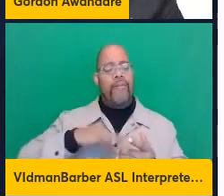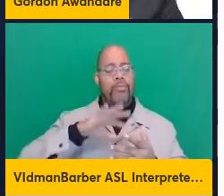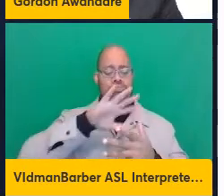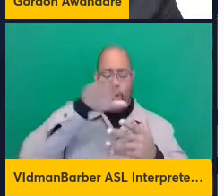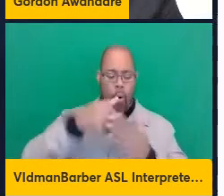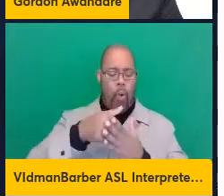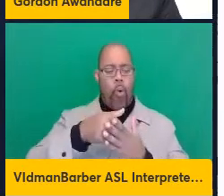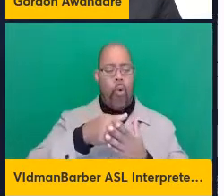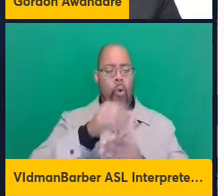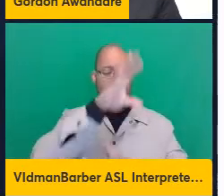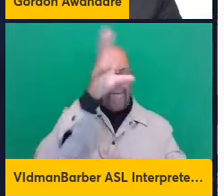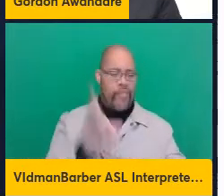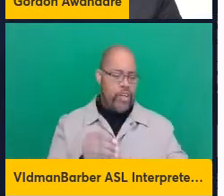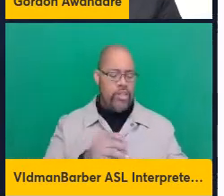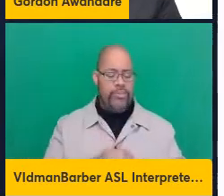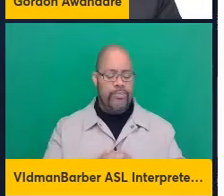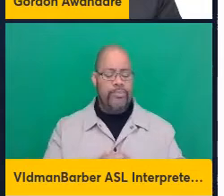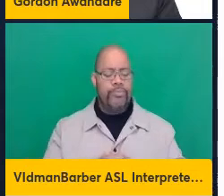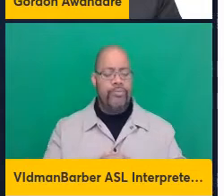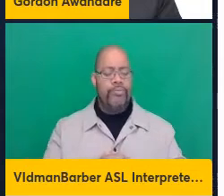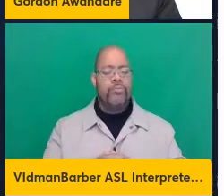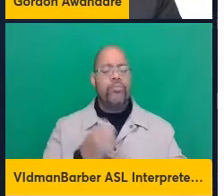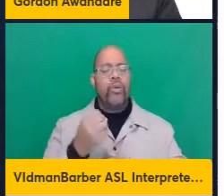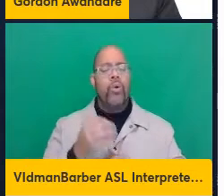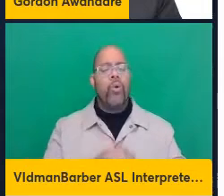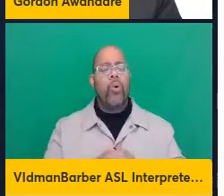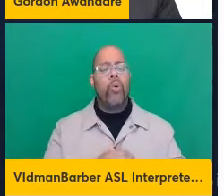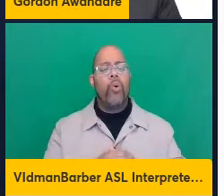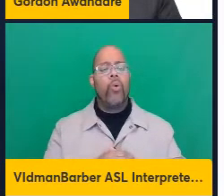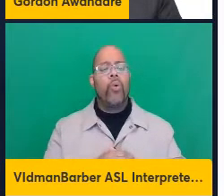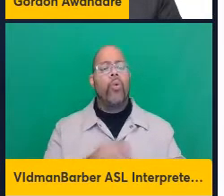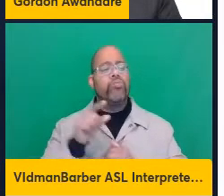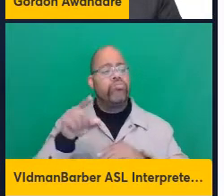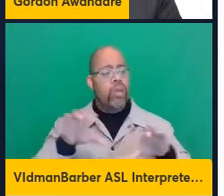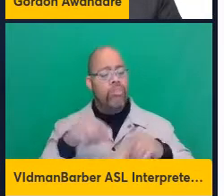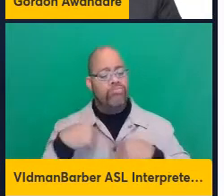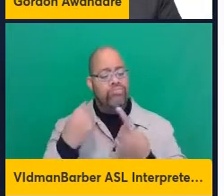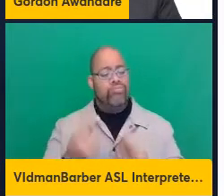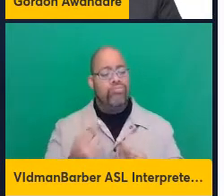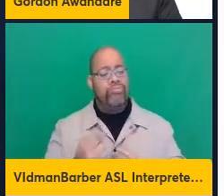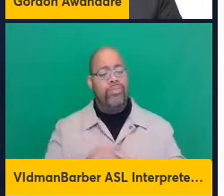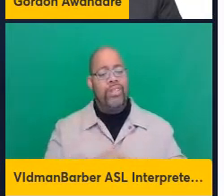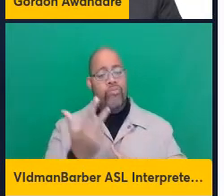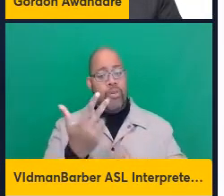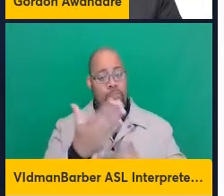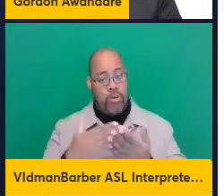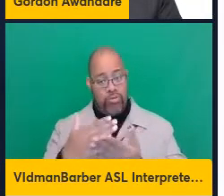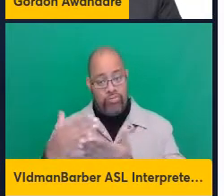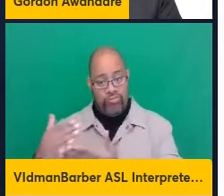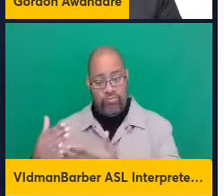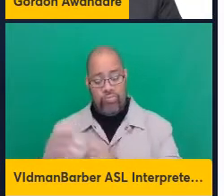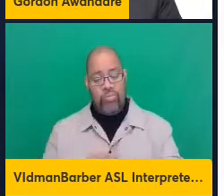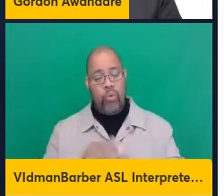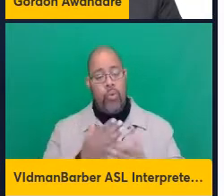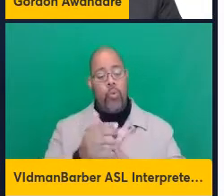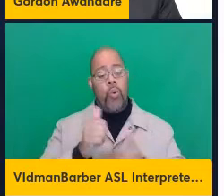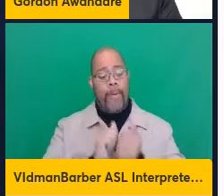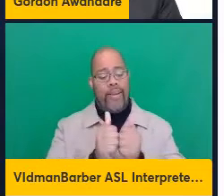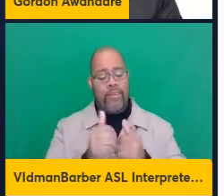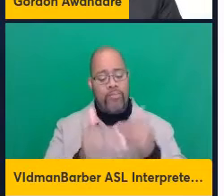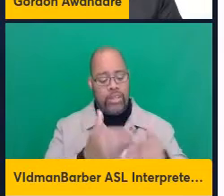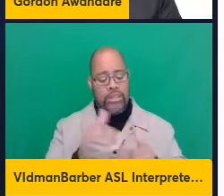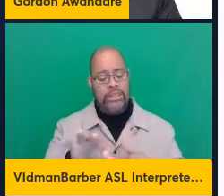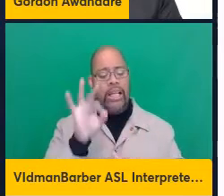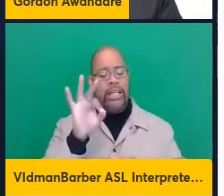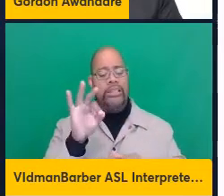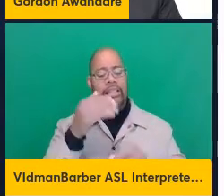entire continent. And so they've done now 3 phases of this. Through a competitive process, they've